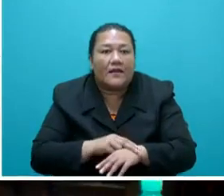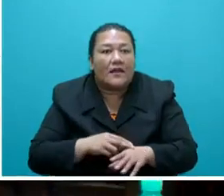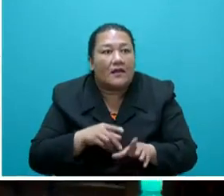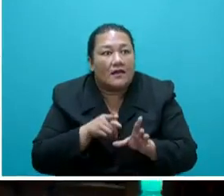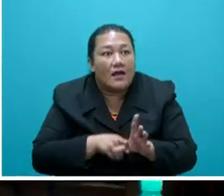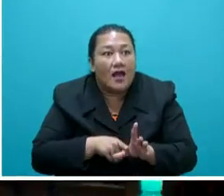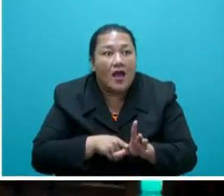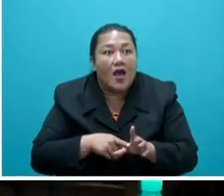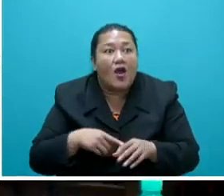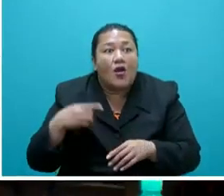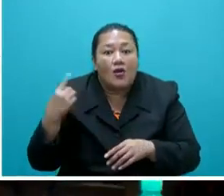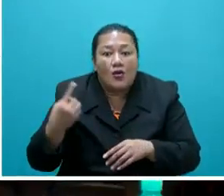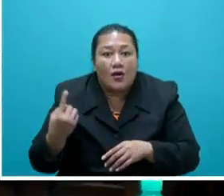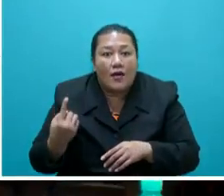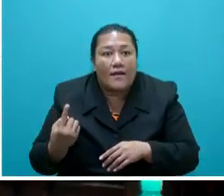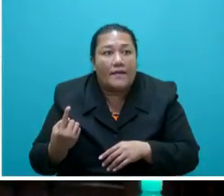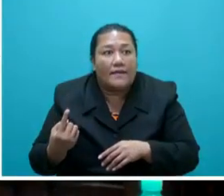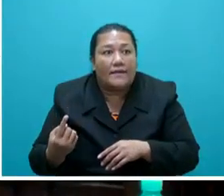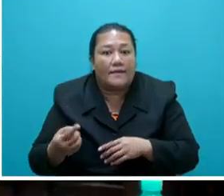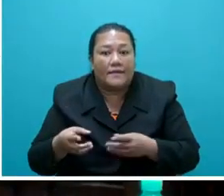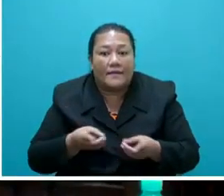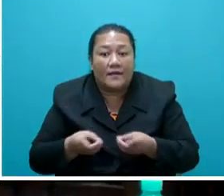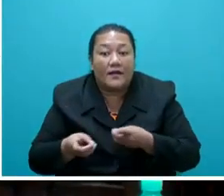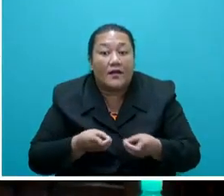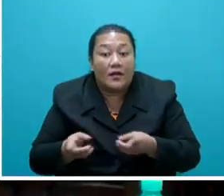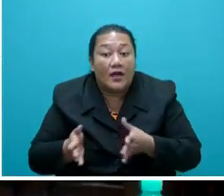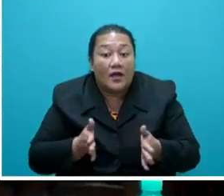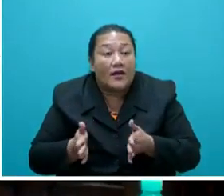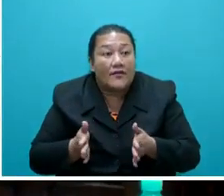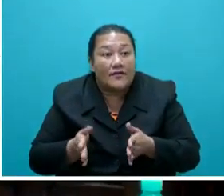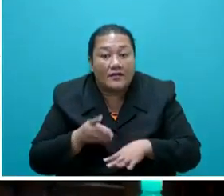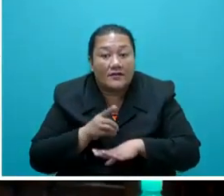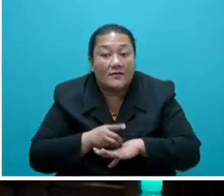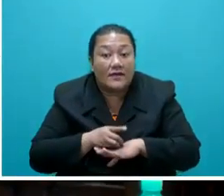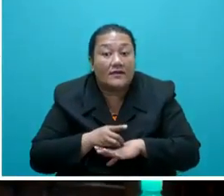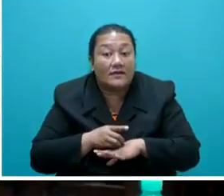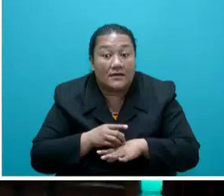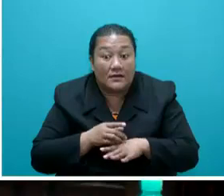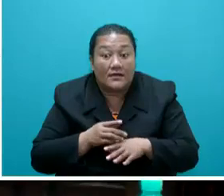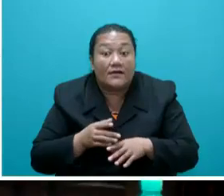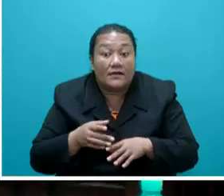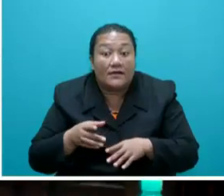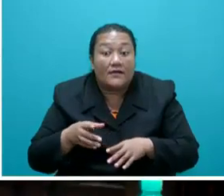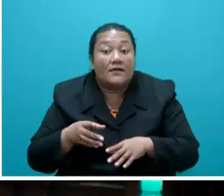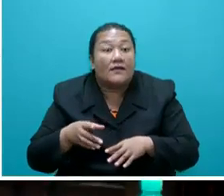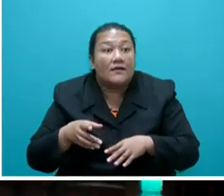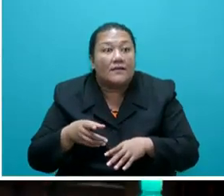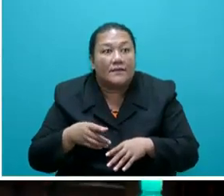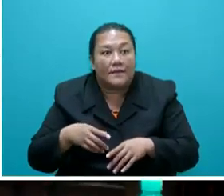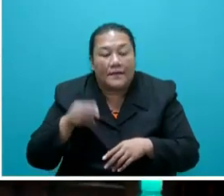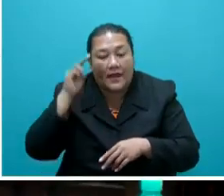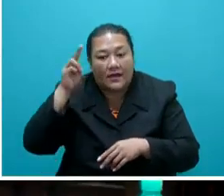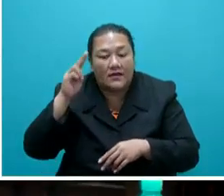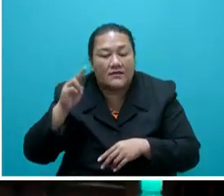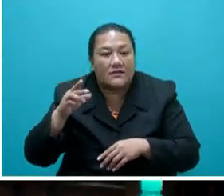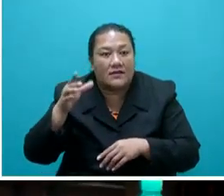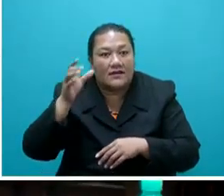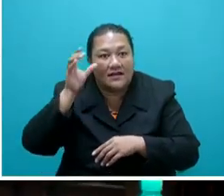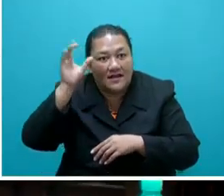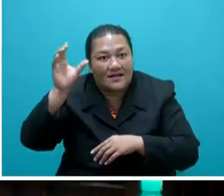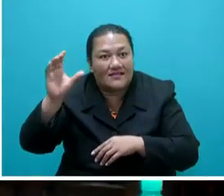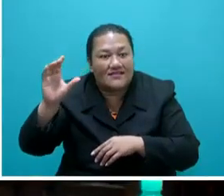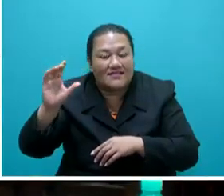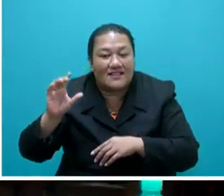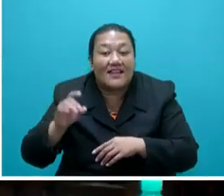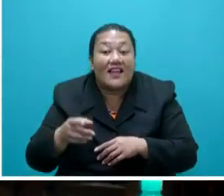on the lives of persons with disabilities through his position as the Executive Director of the Fiji National Council for